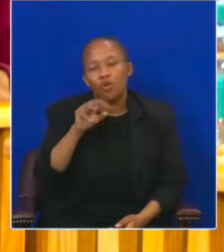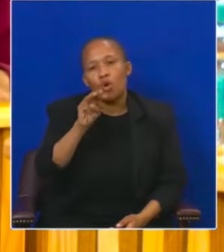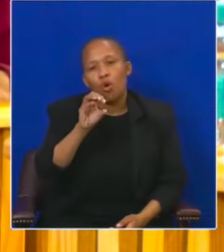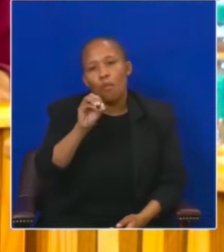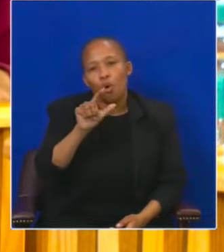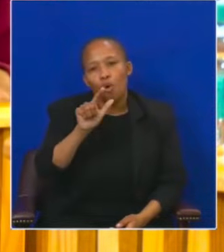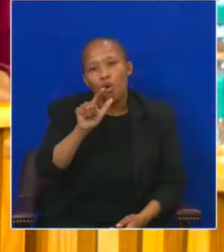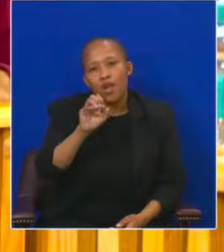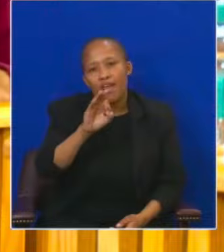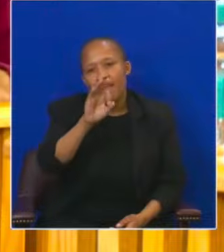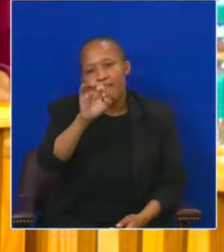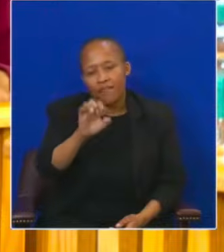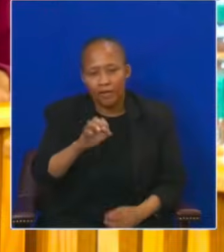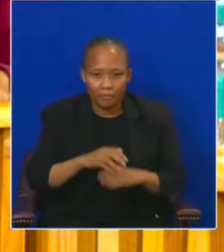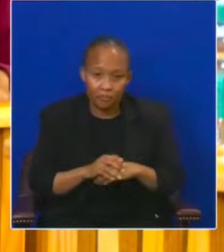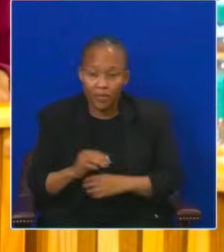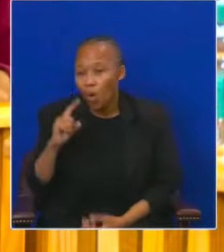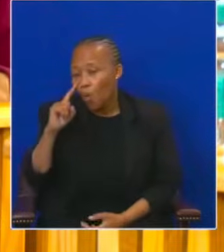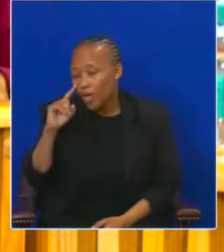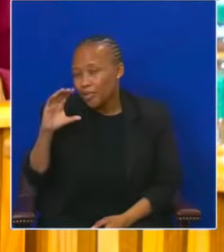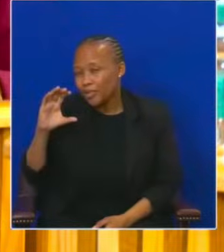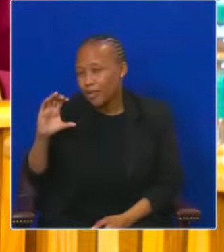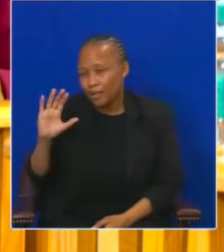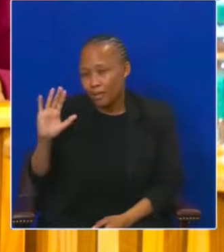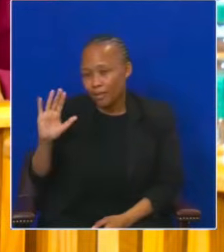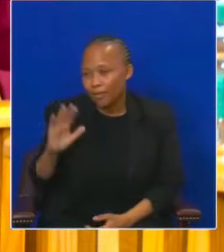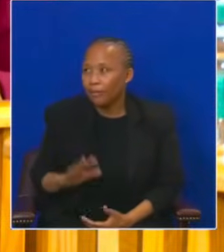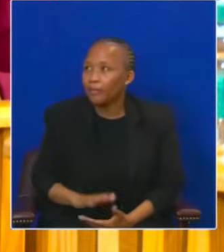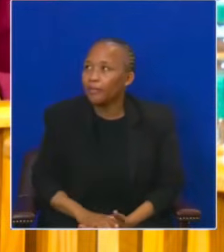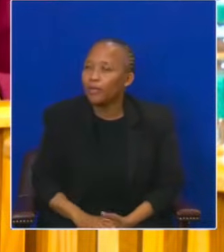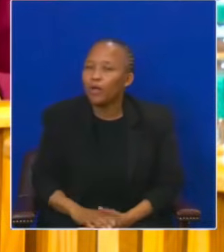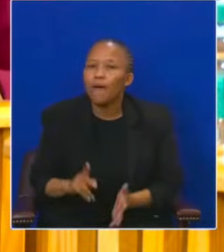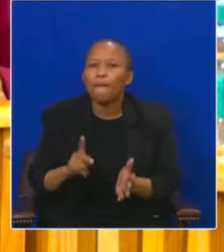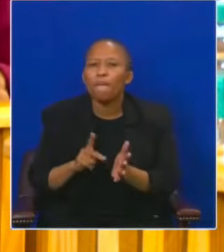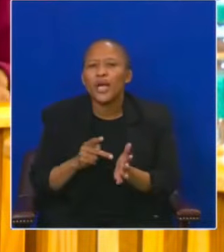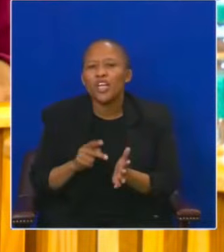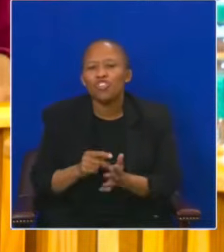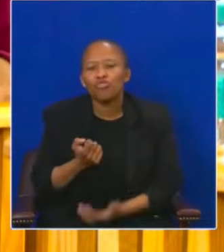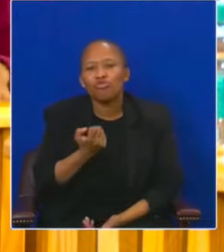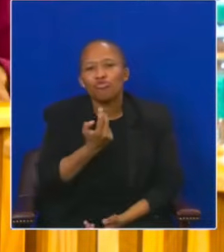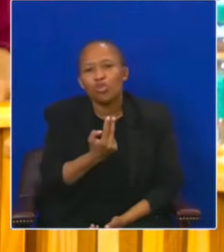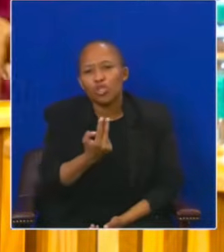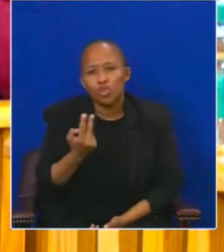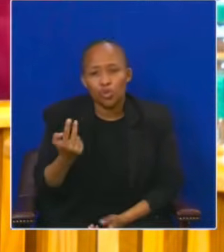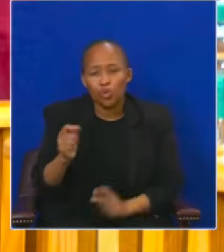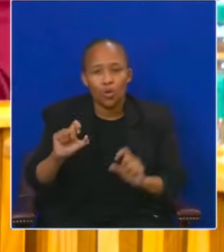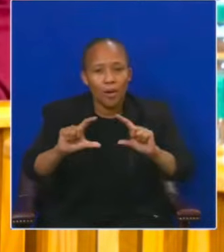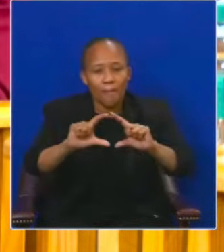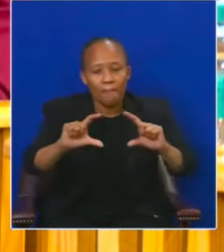Witness C, are you at page 22, paragraph 61, please?